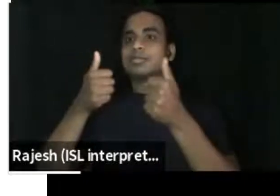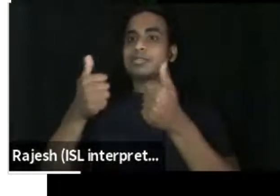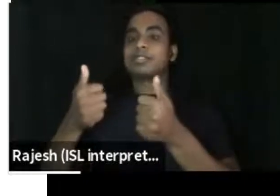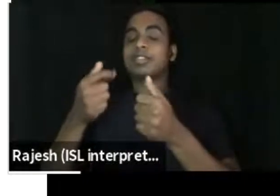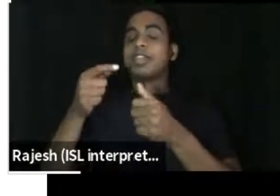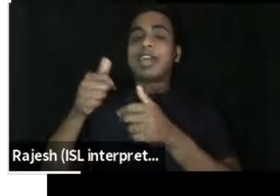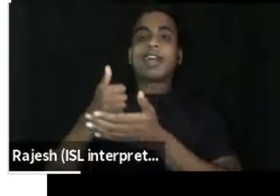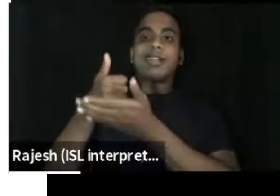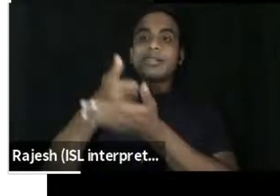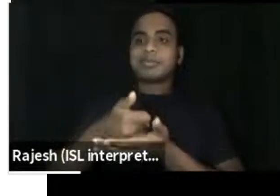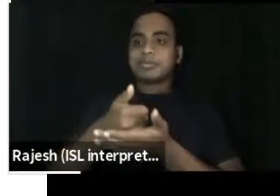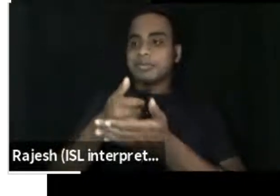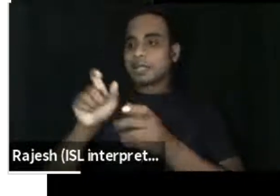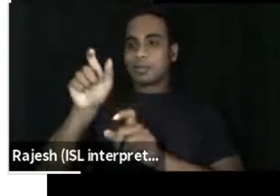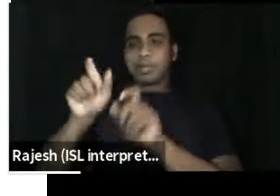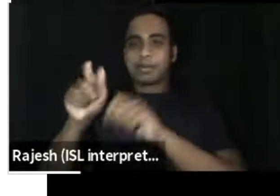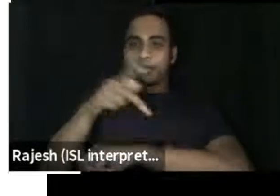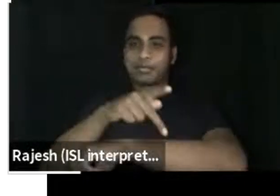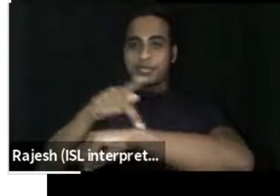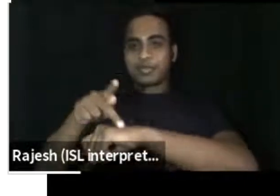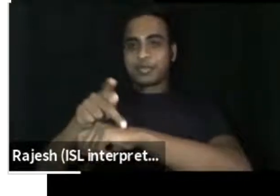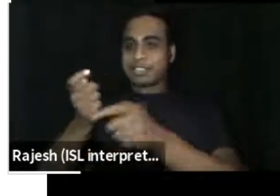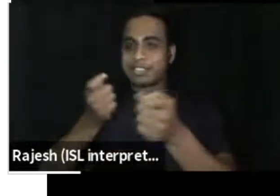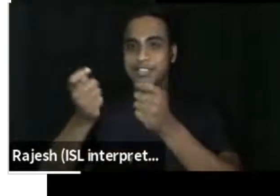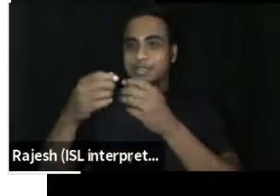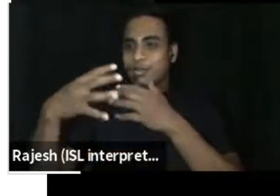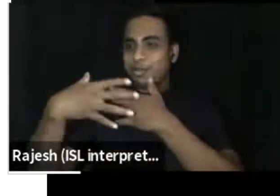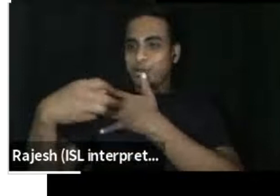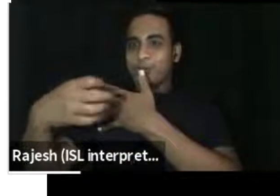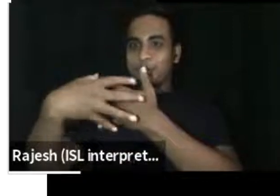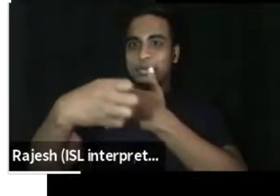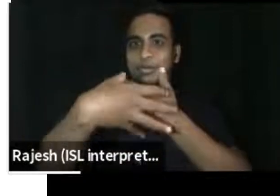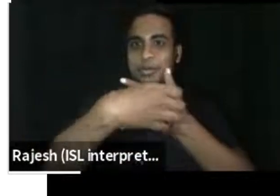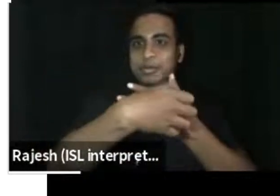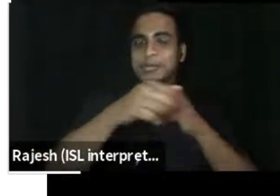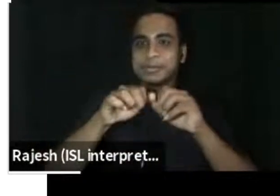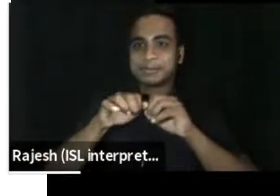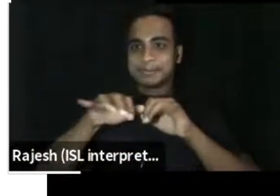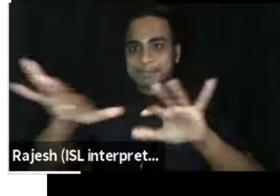the resources, managing the lack of skills in the